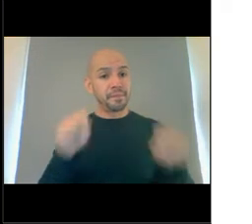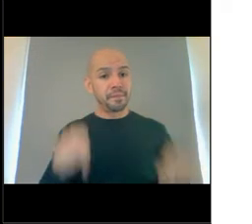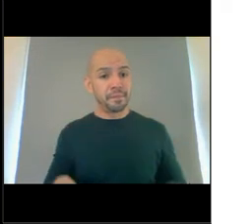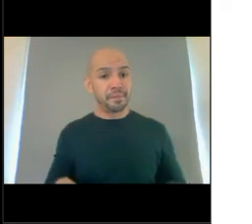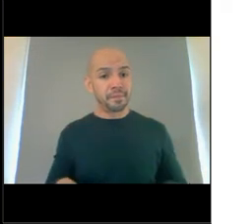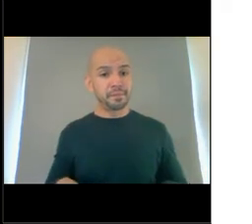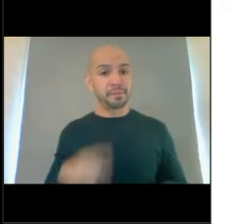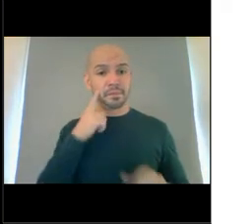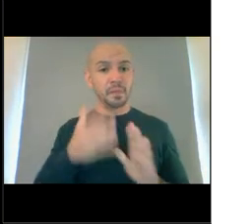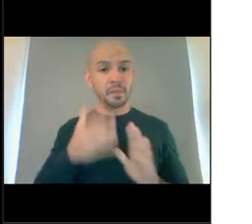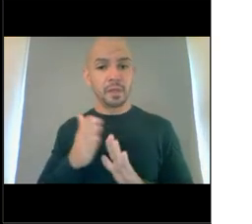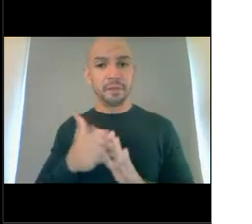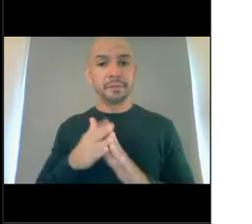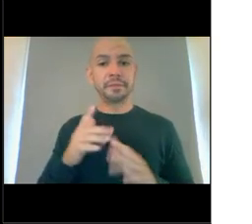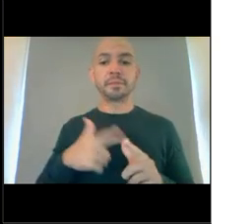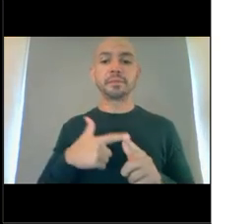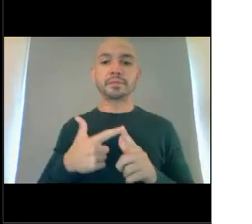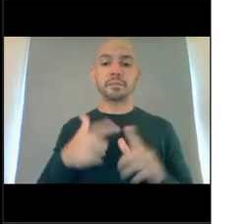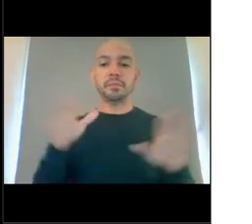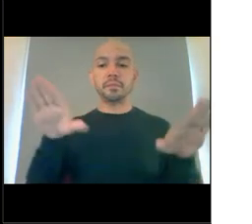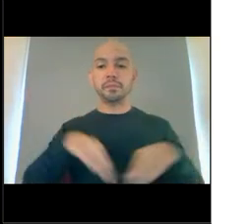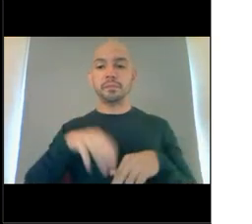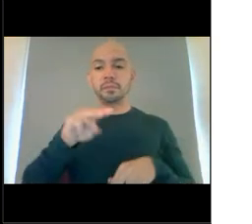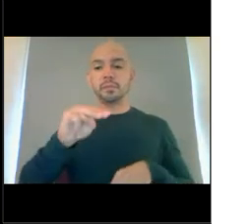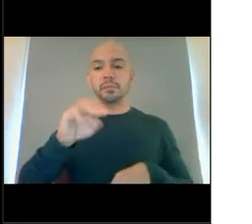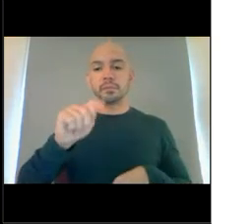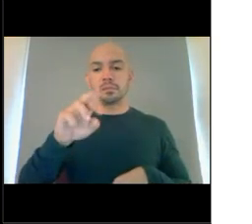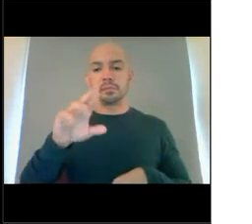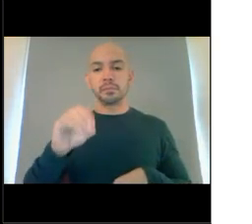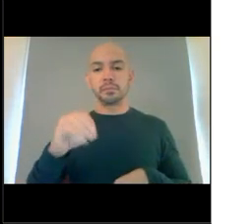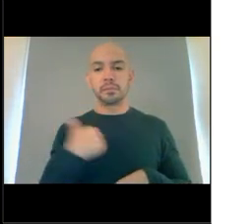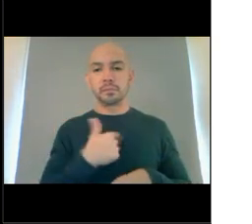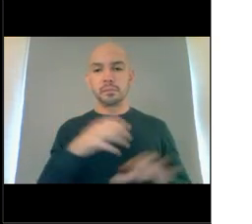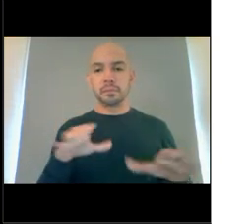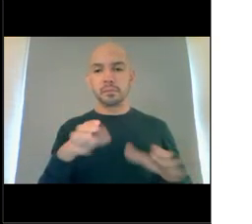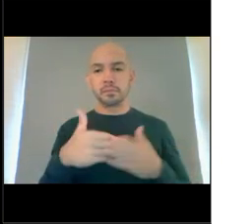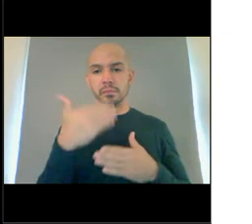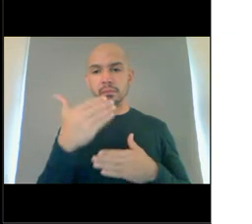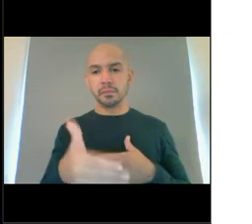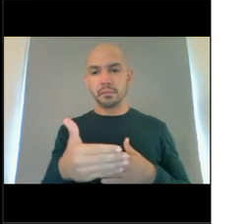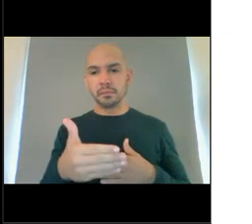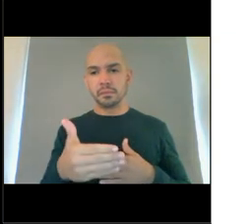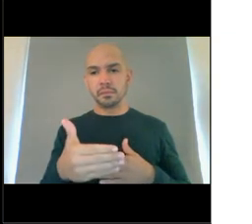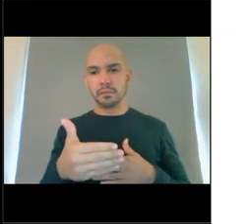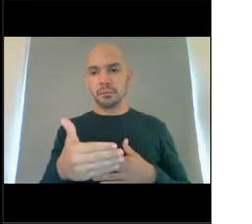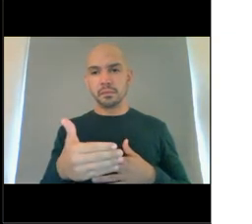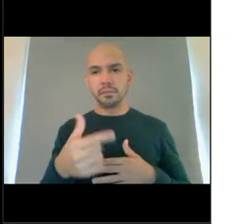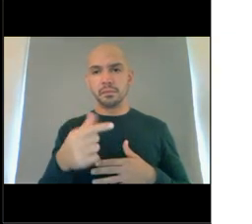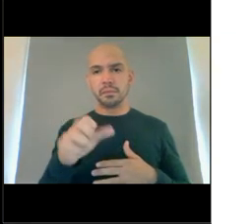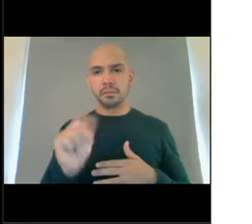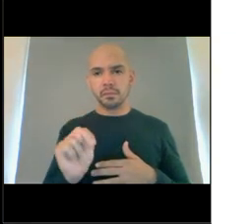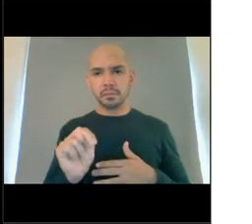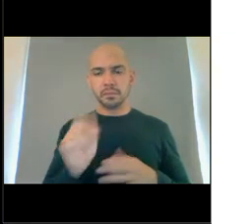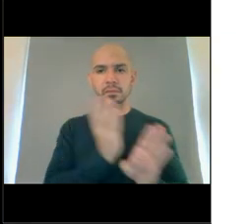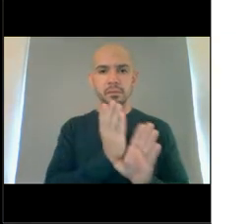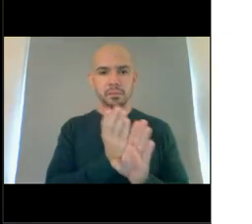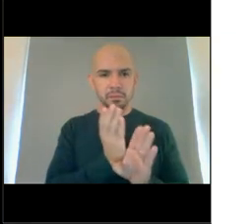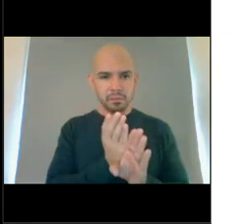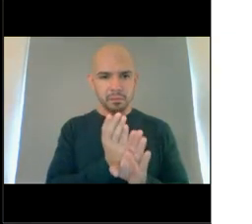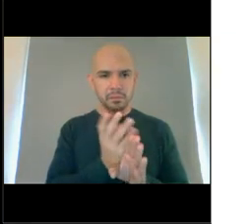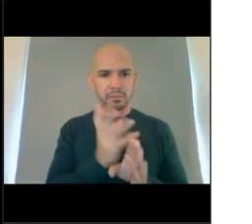um and then in la metro we're doing next-gen bus investments that includes over 80 miles of transit priority